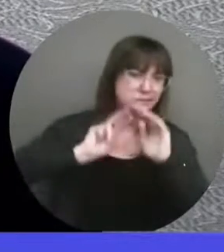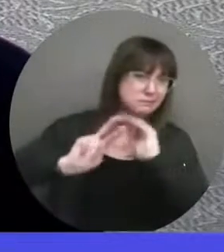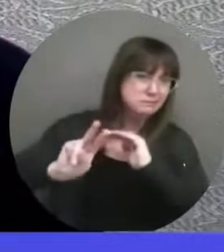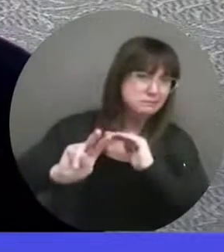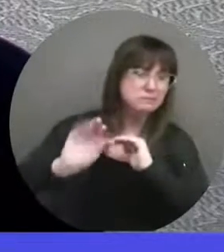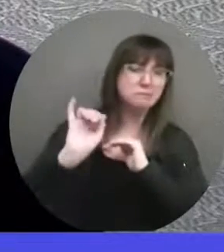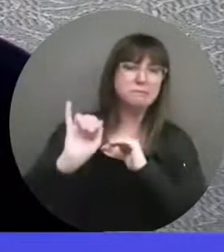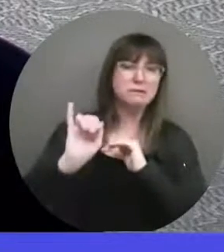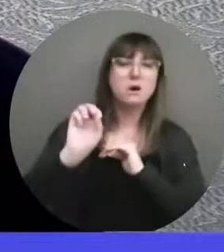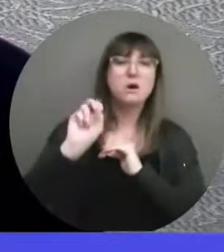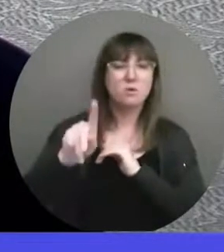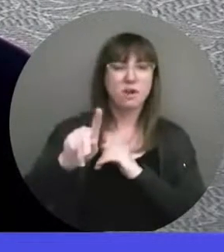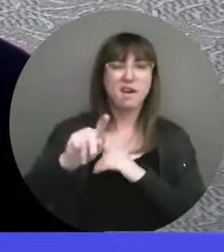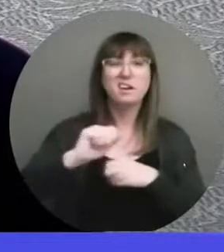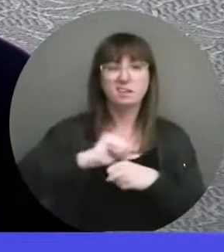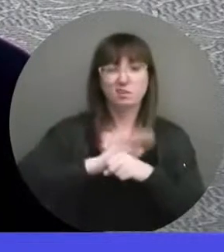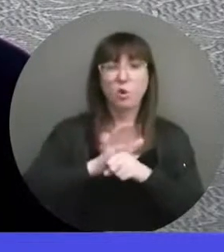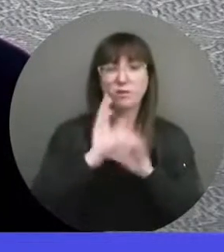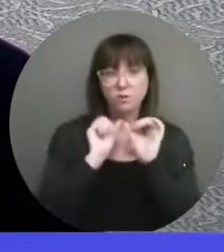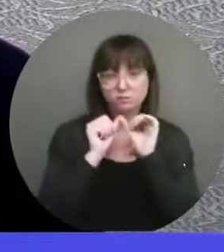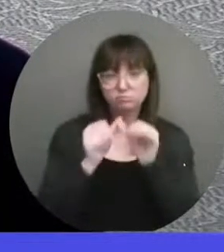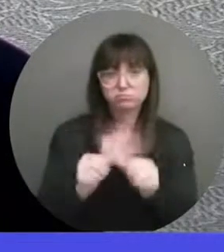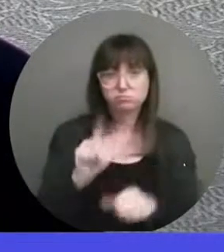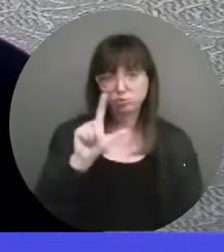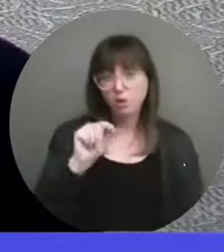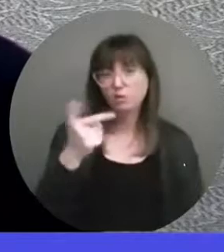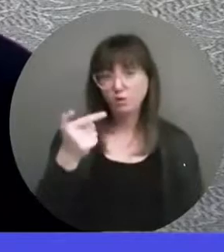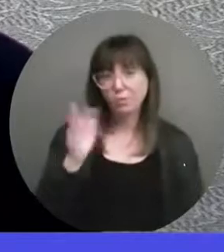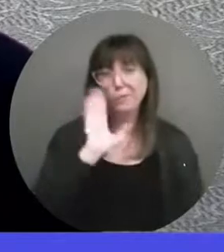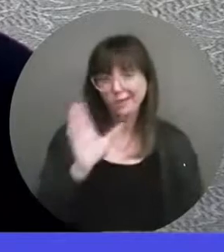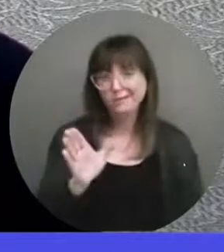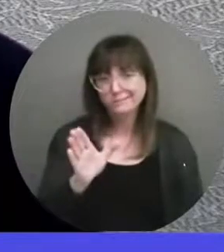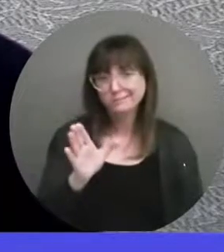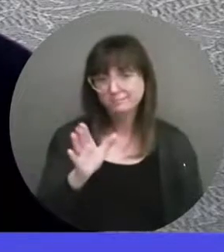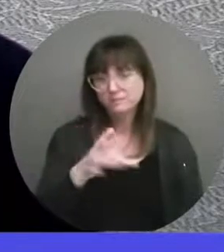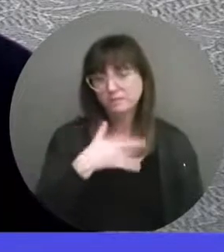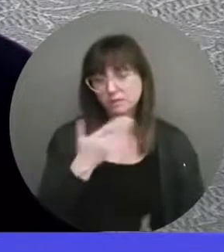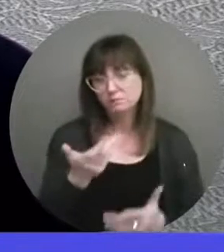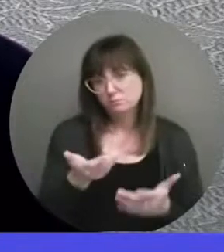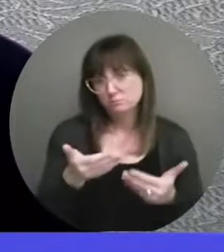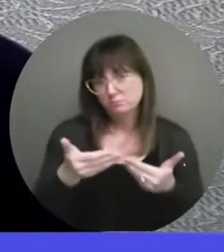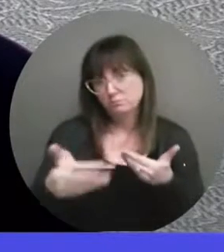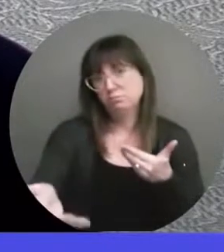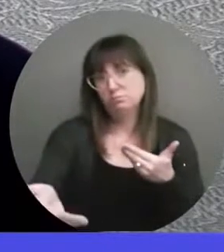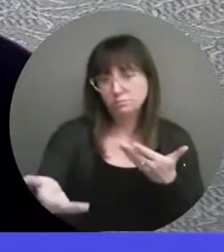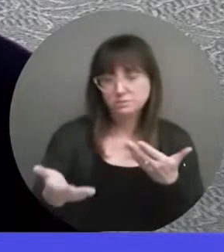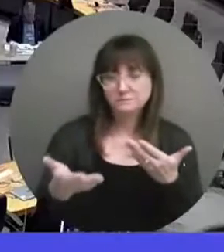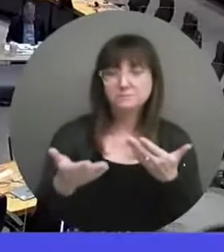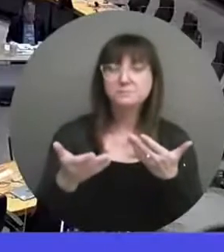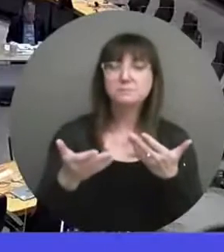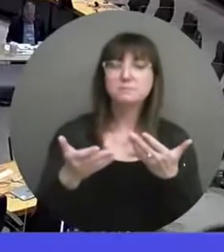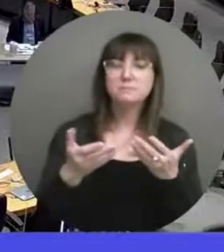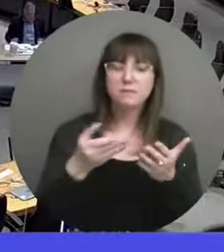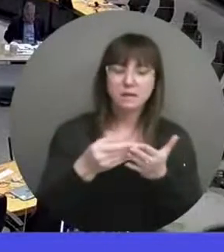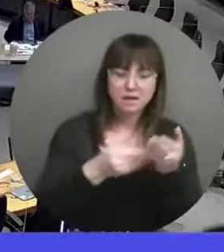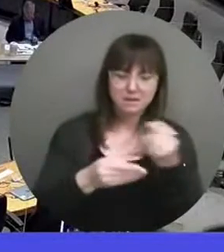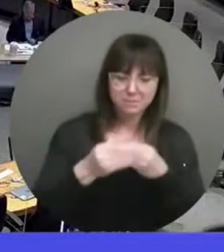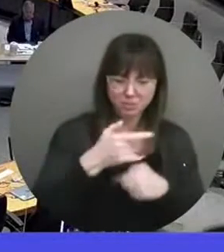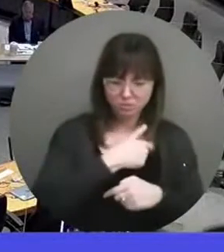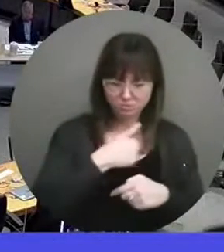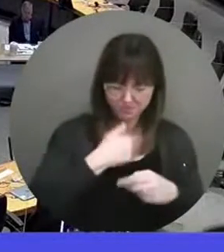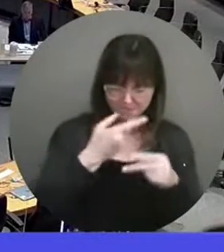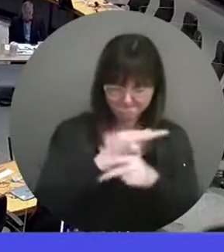into 2021, or a good part of it anyways, and as we were building the budget, we knew that we